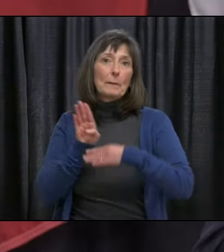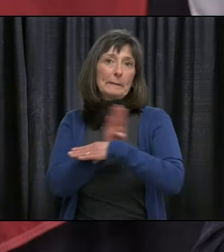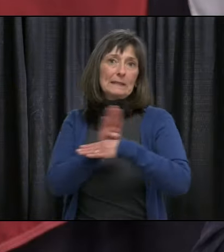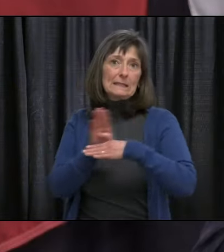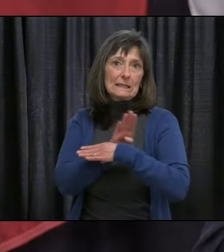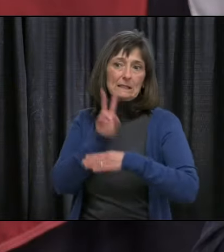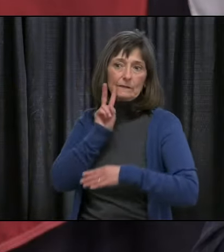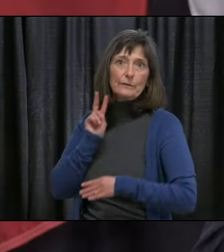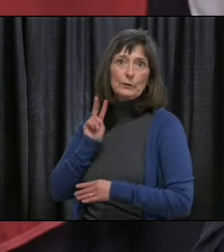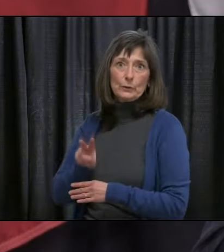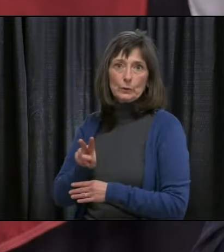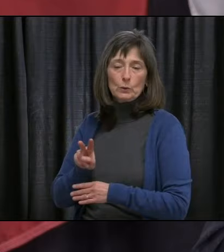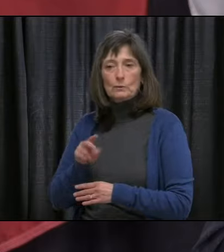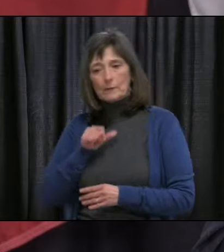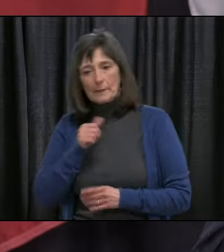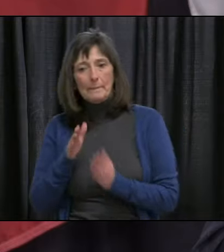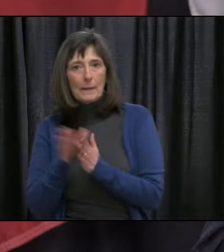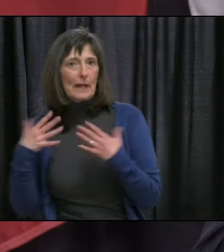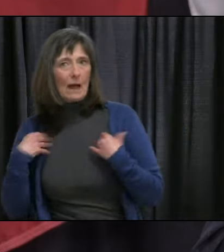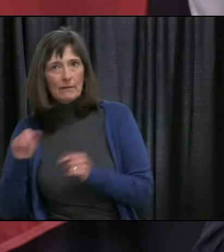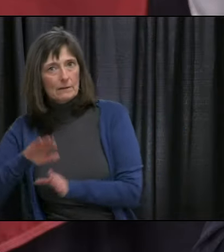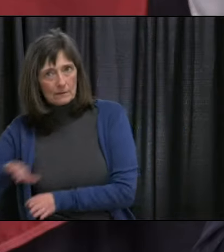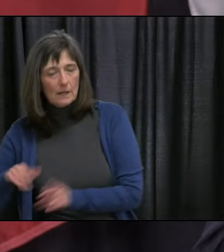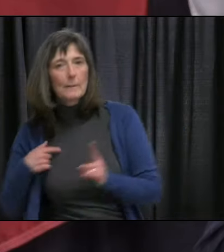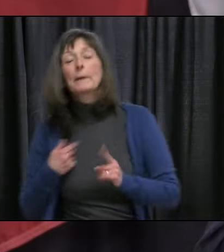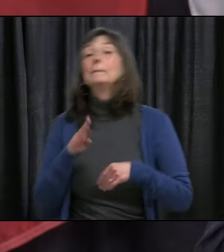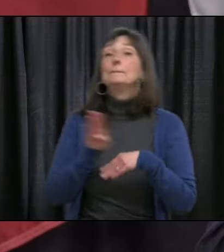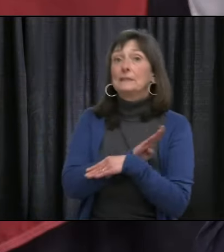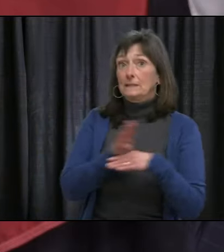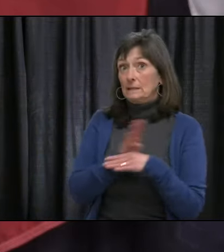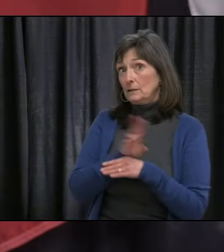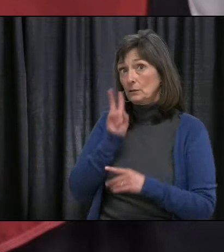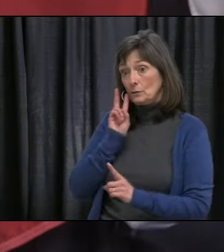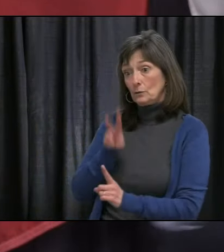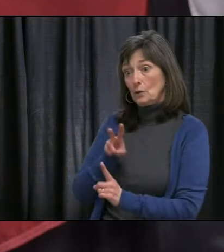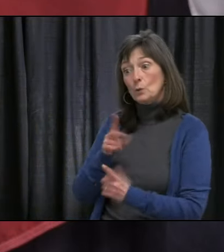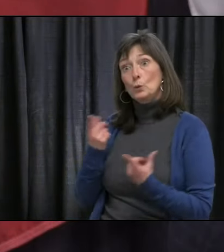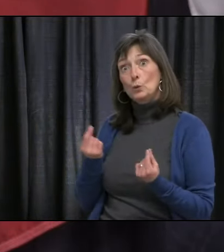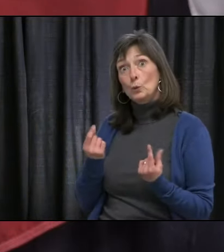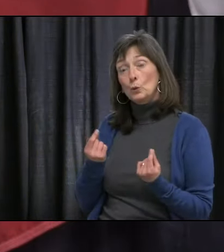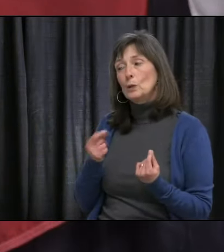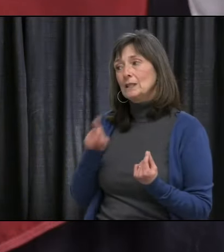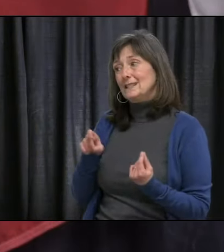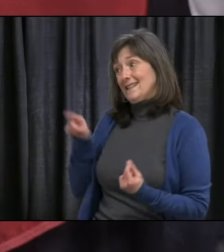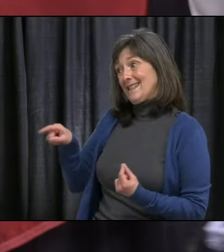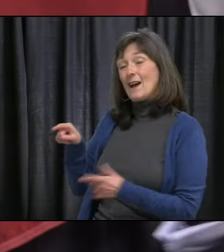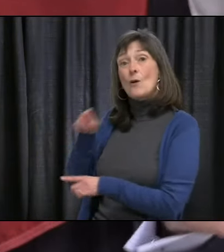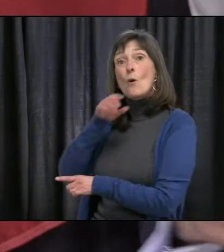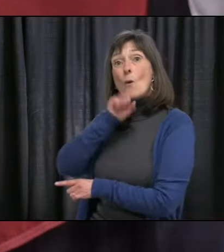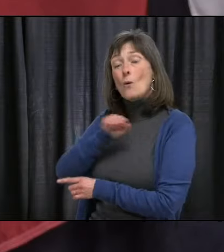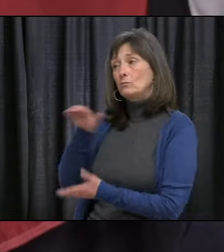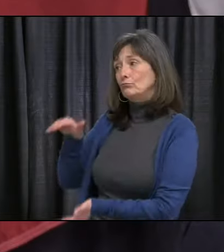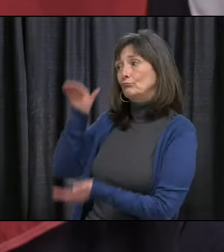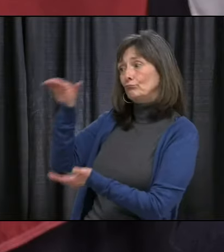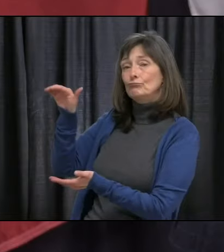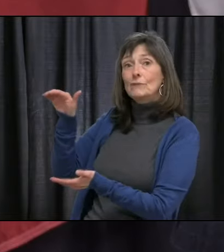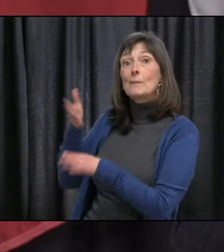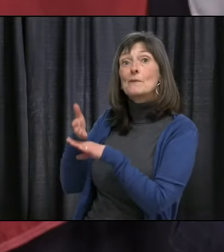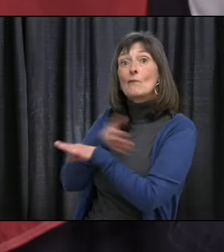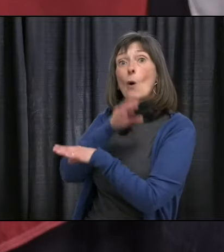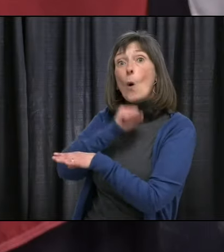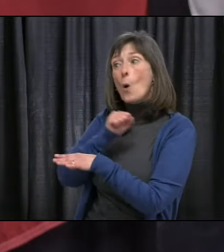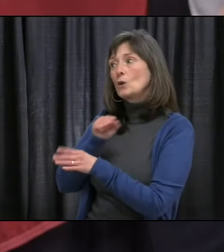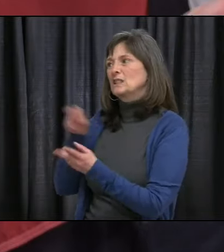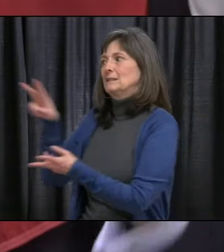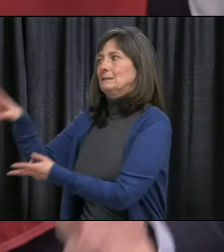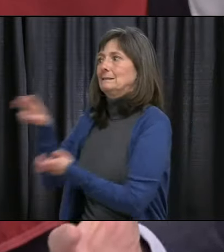just not just from a social or public health point of view, is what you would do is you would take from that stock as before it expired, you would